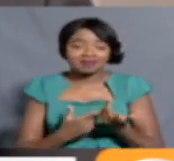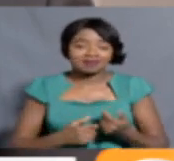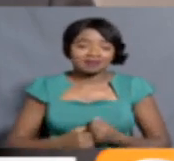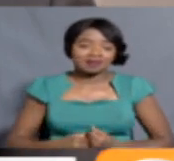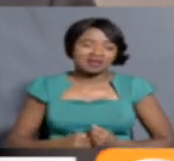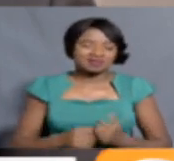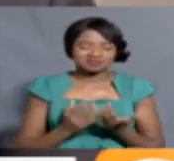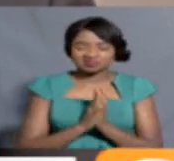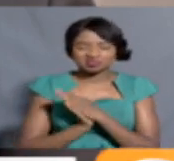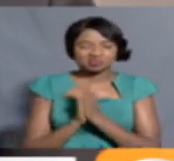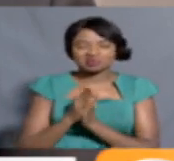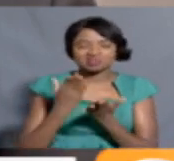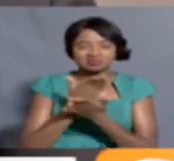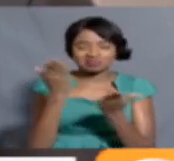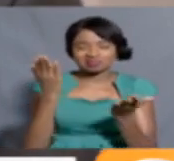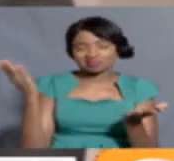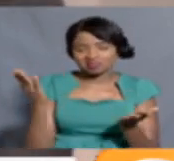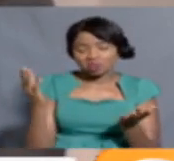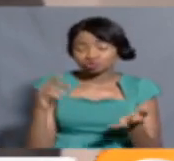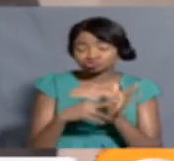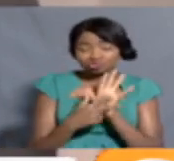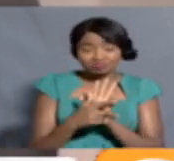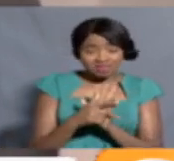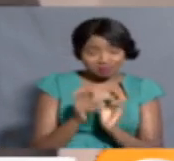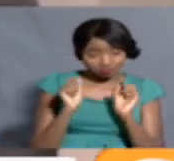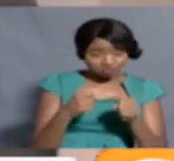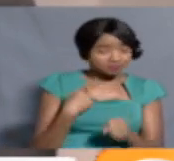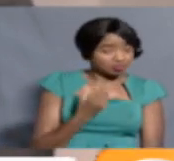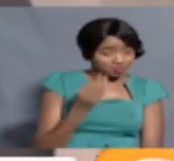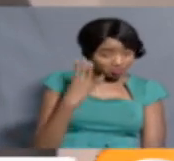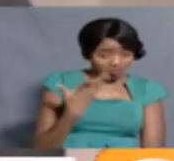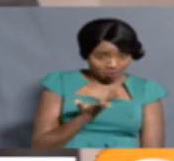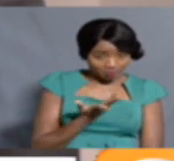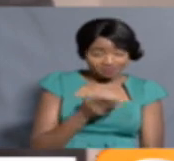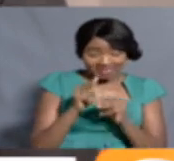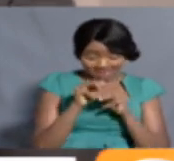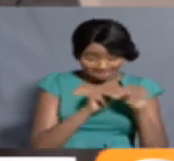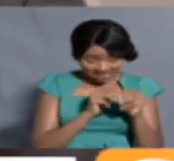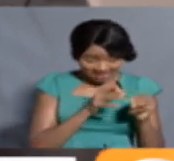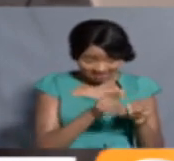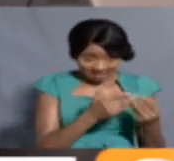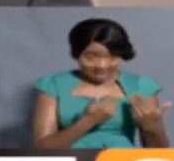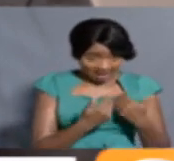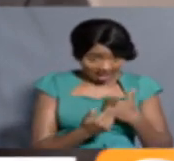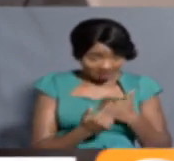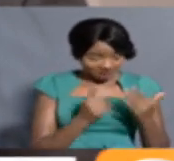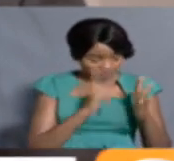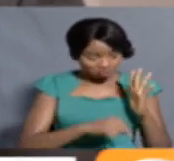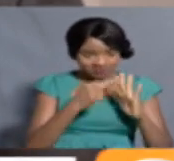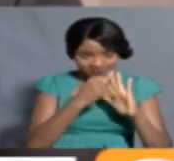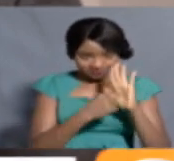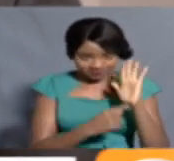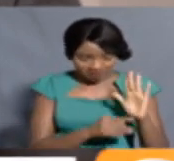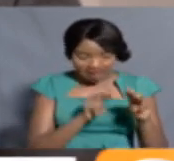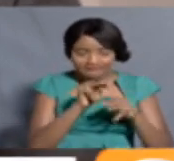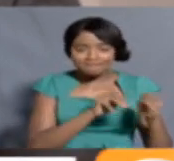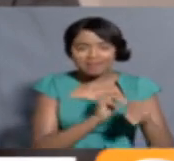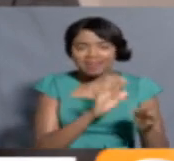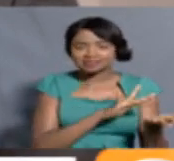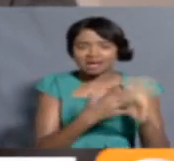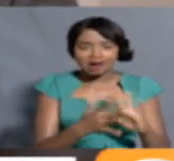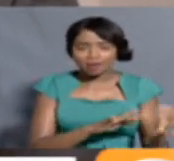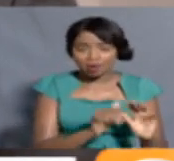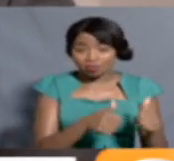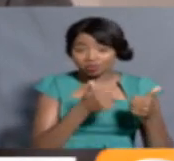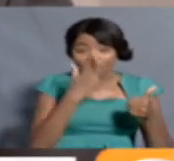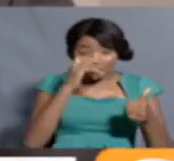it's also a question of how we manage what we have, even as we anticipate tough times. And the situation is not going to get any better. It is going to get